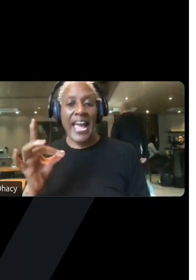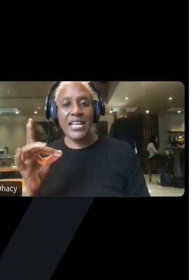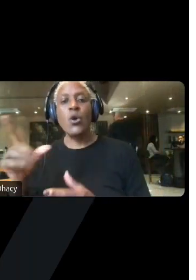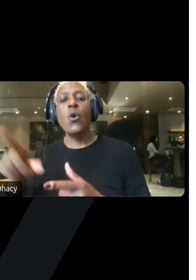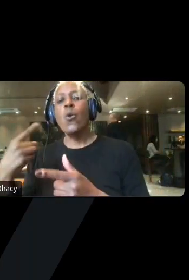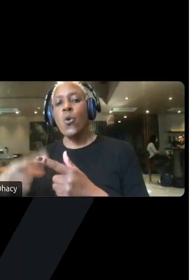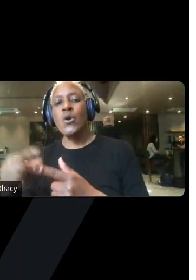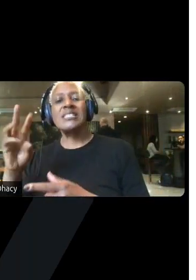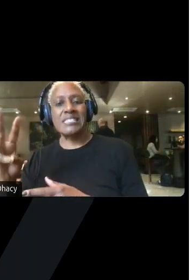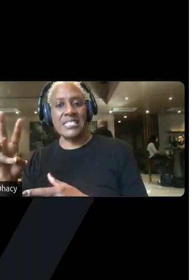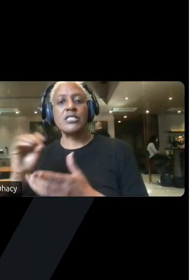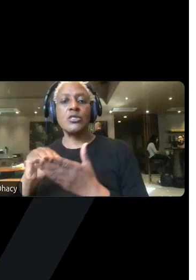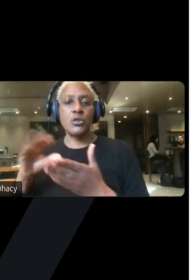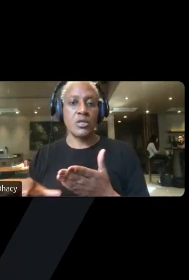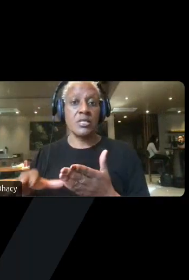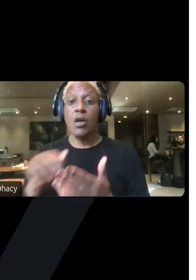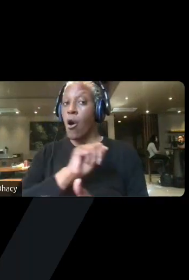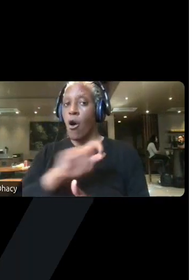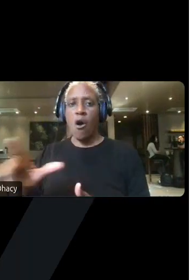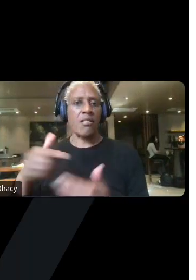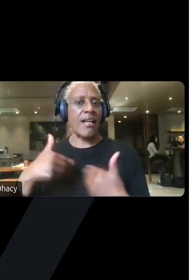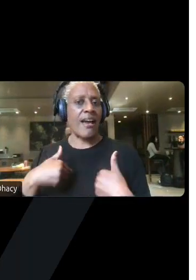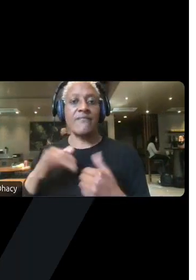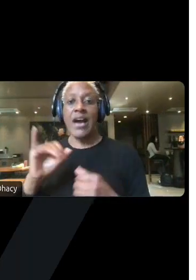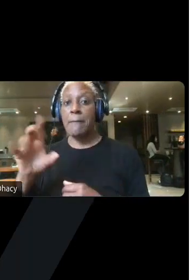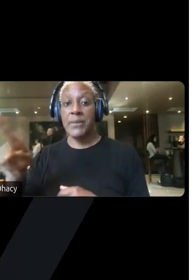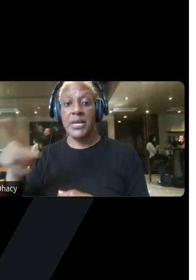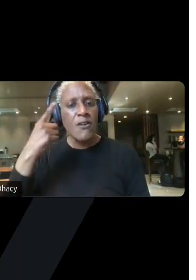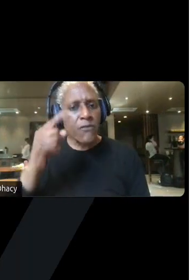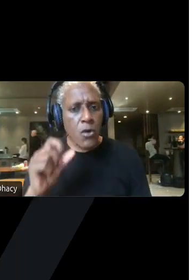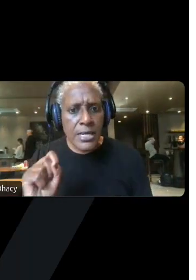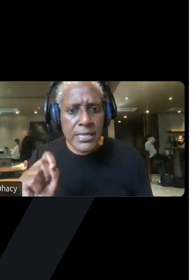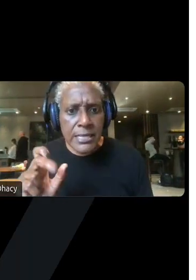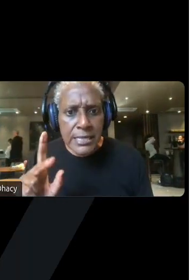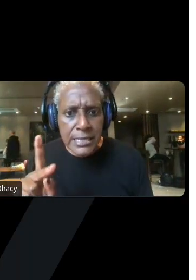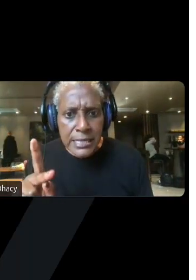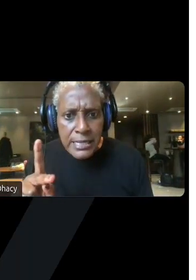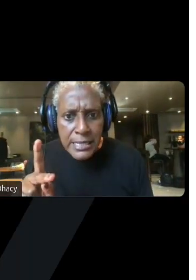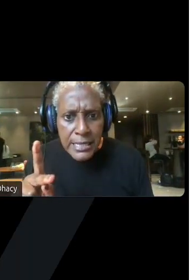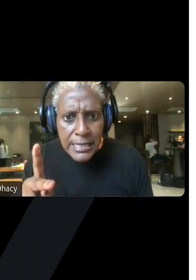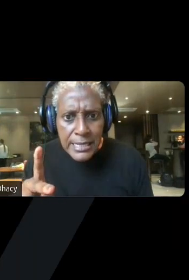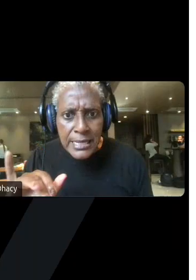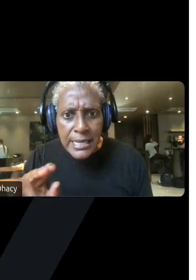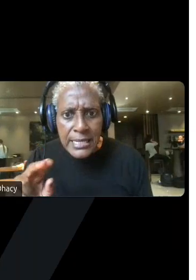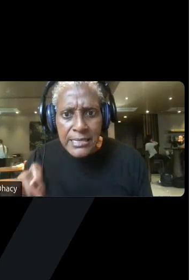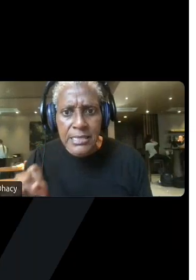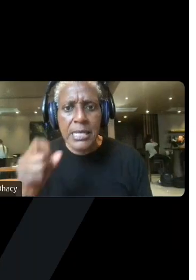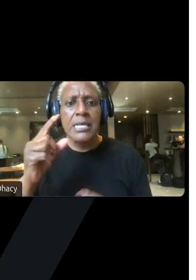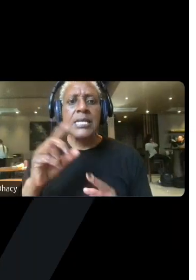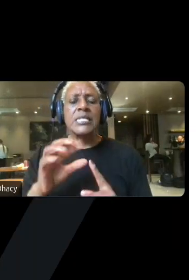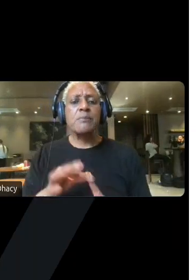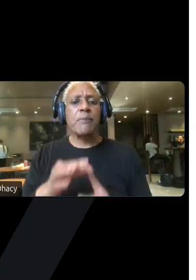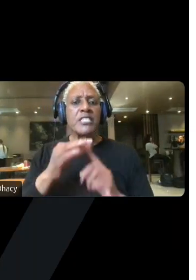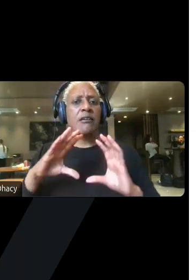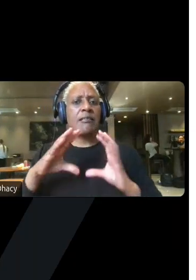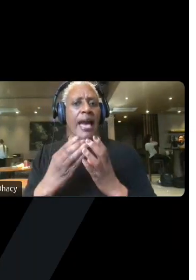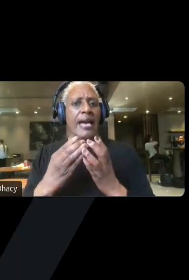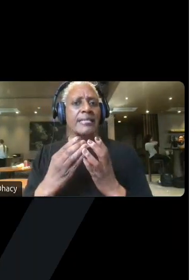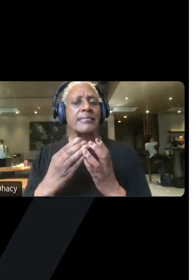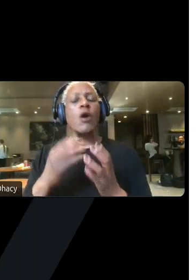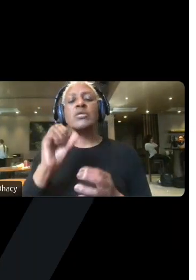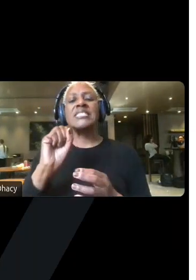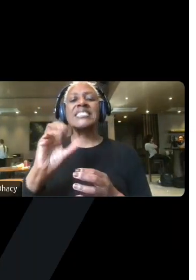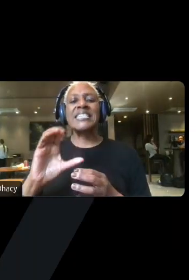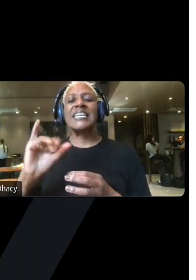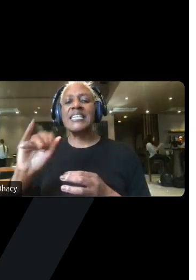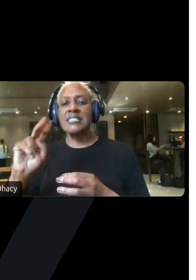IEPs. For SKIS or special class integrated setting, you have both a special education teacher and a